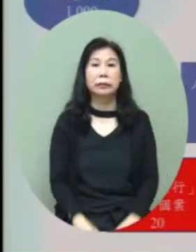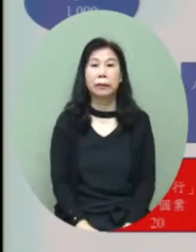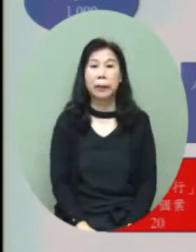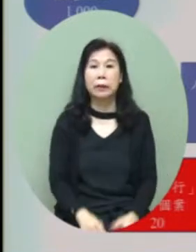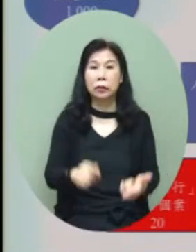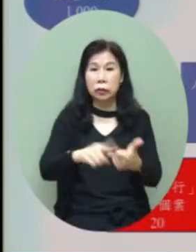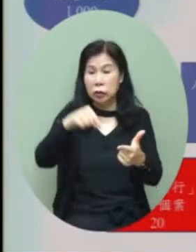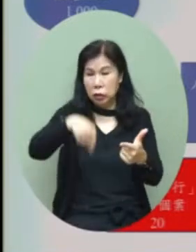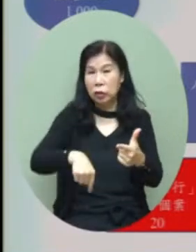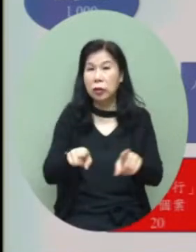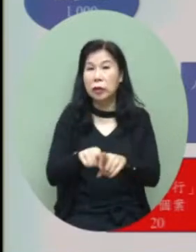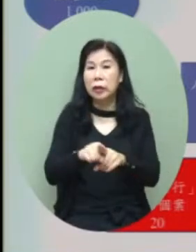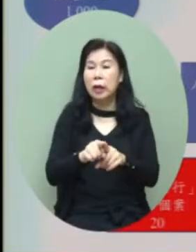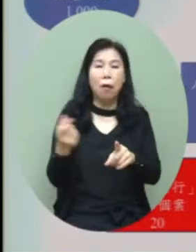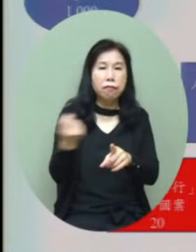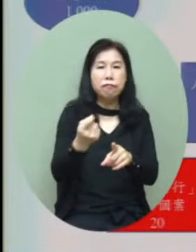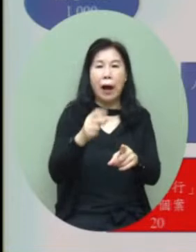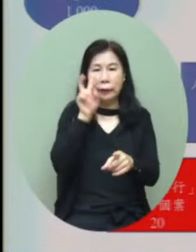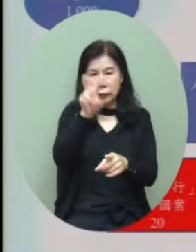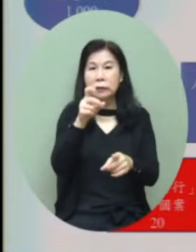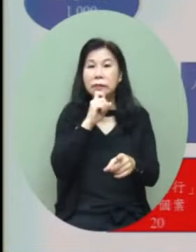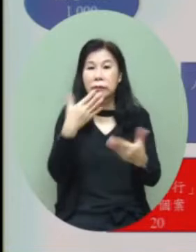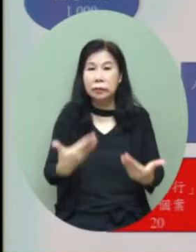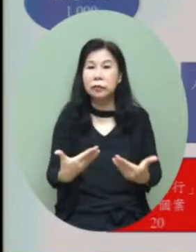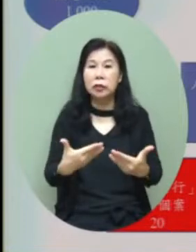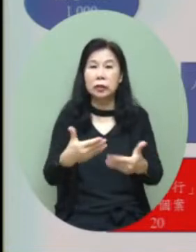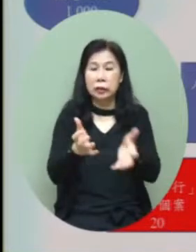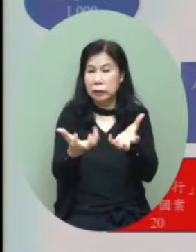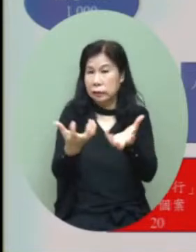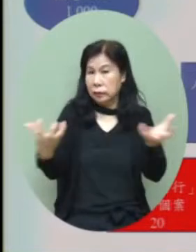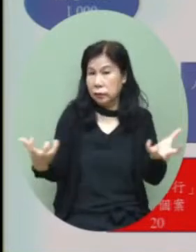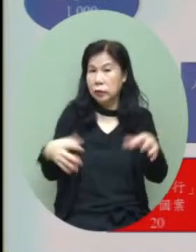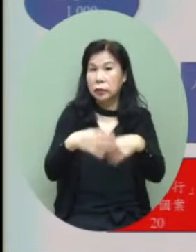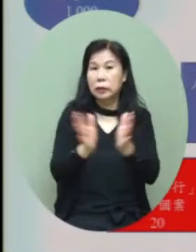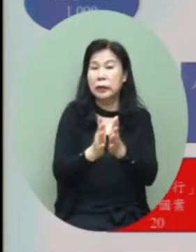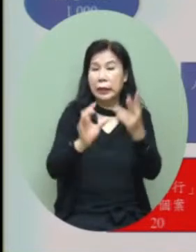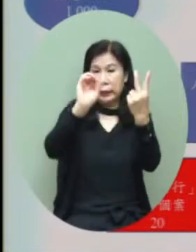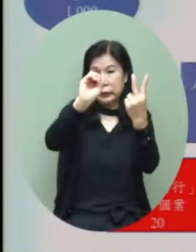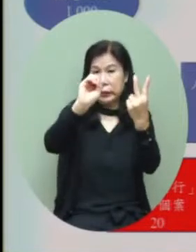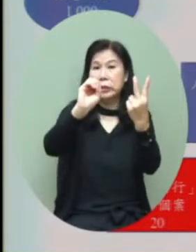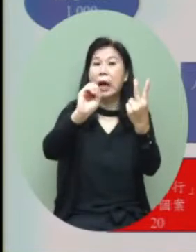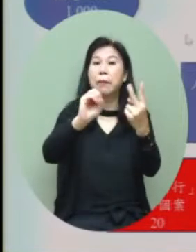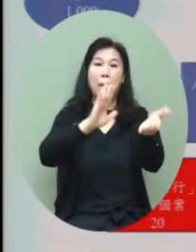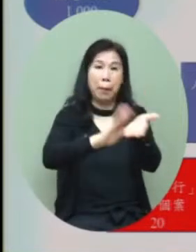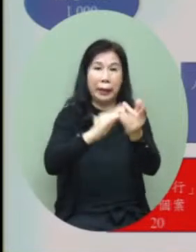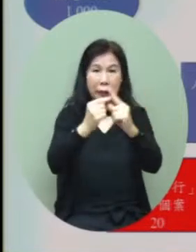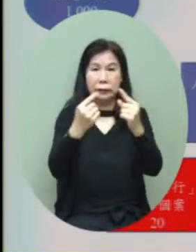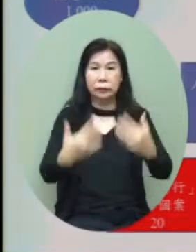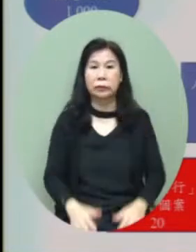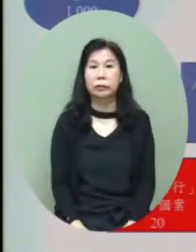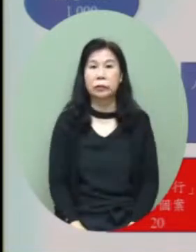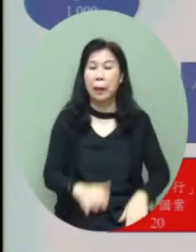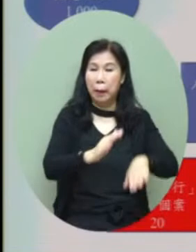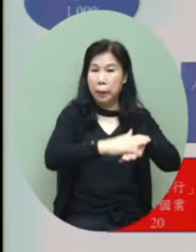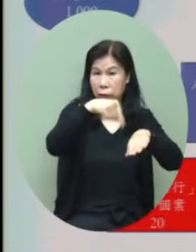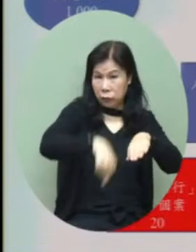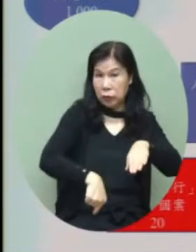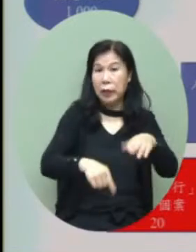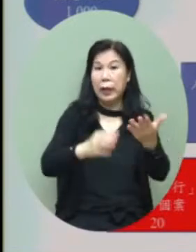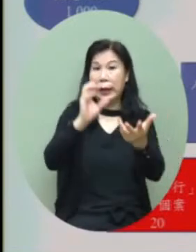With the PCR test and hold arrangement, we immediately identified and isolate 20 of these